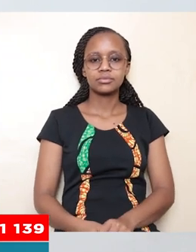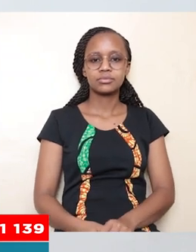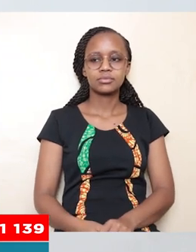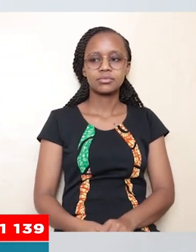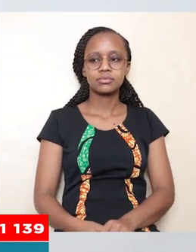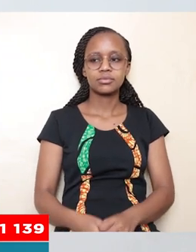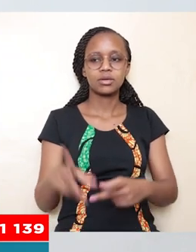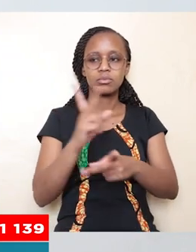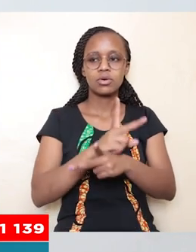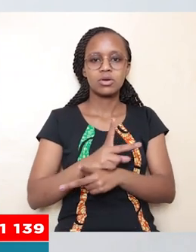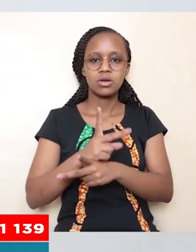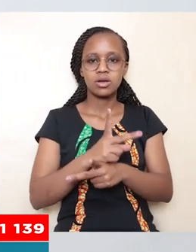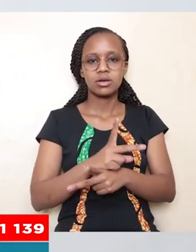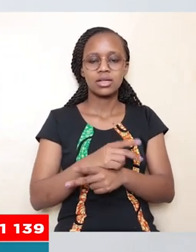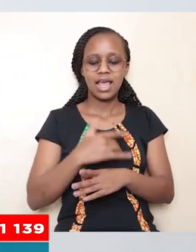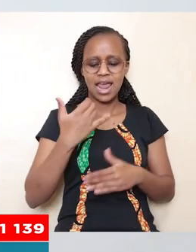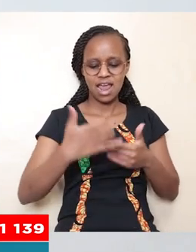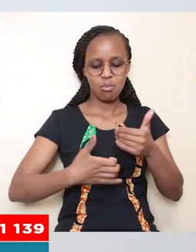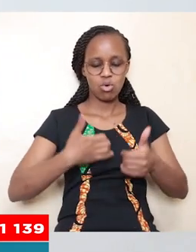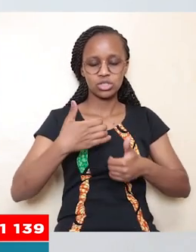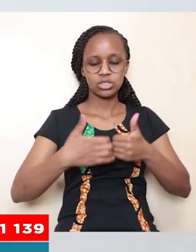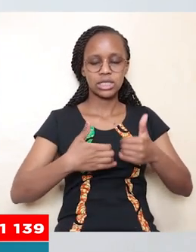He protects the wife emotionally.